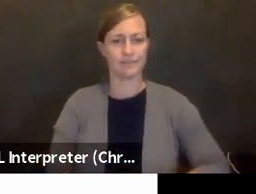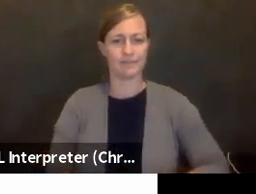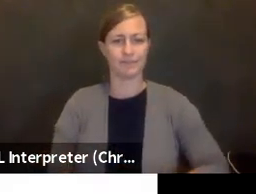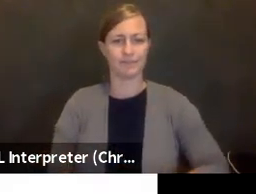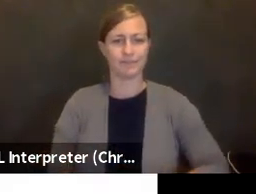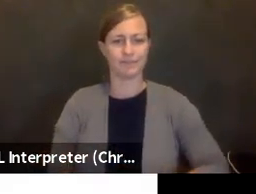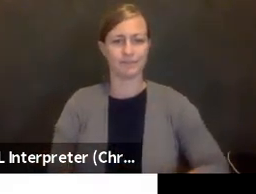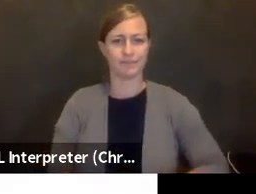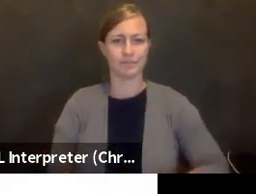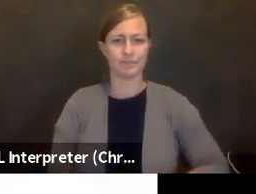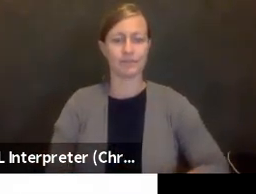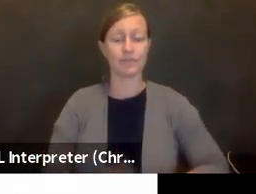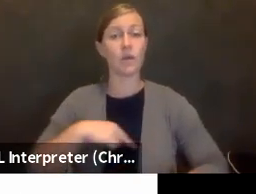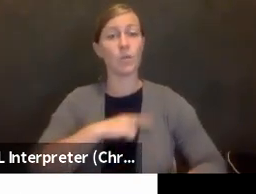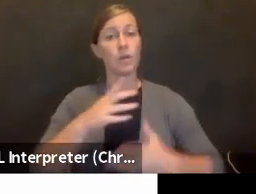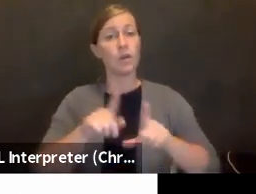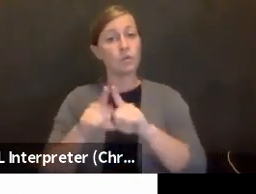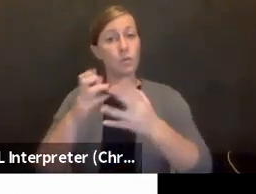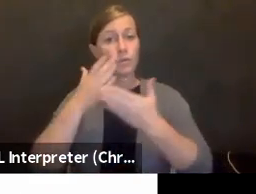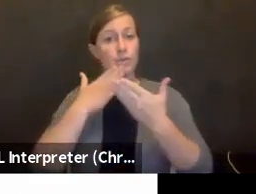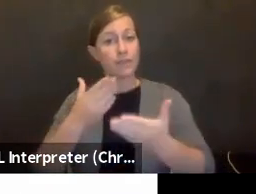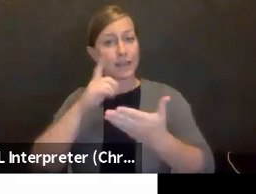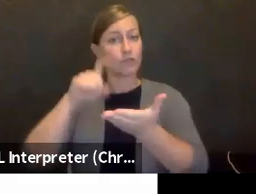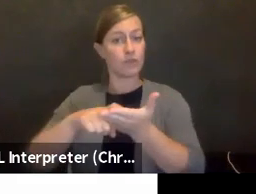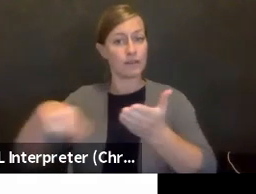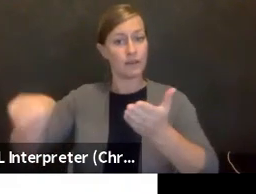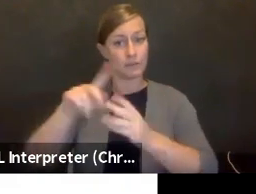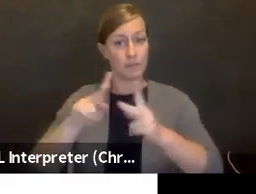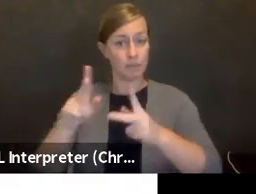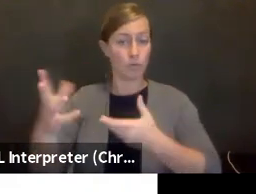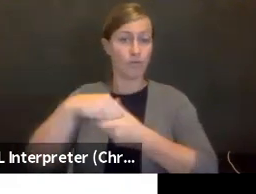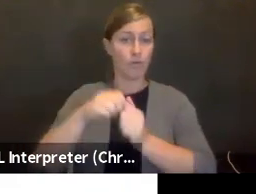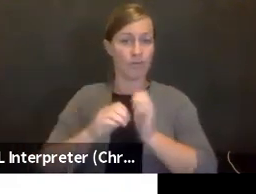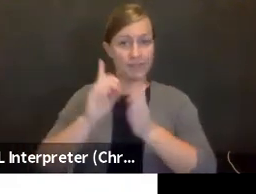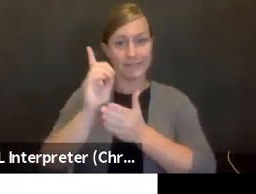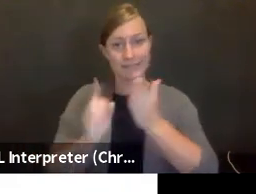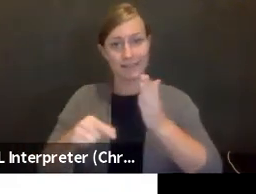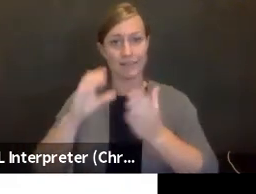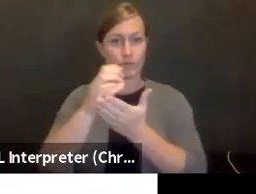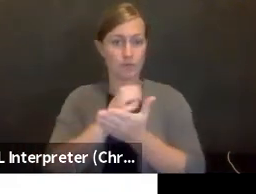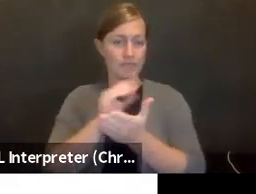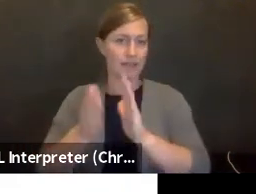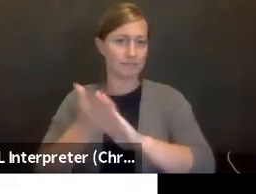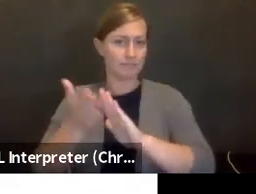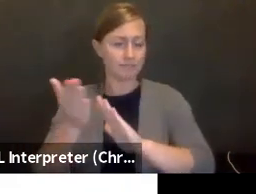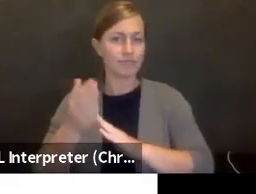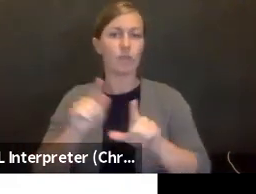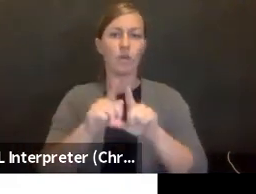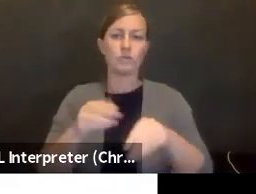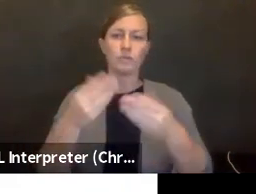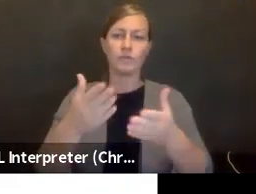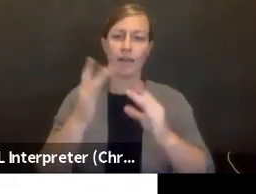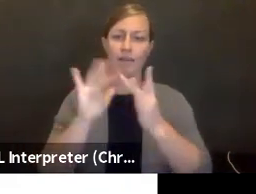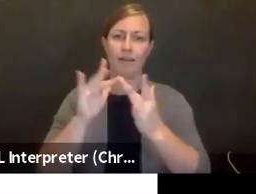We want to thank and recognize those that have helped participating in putting this together, as well as share contact links for you. So